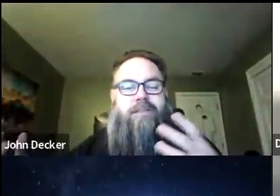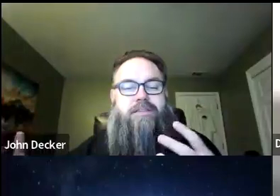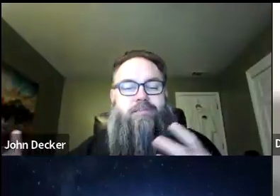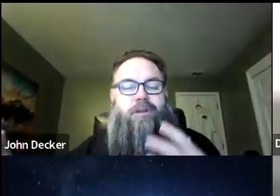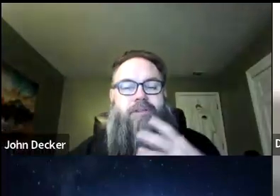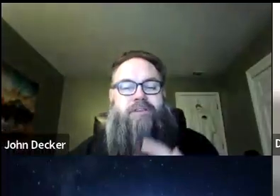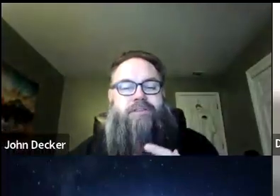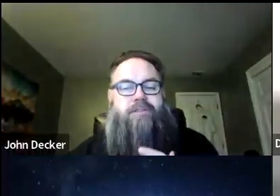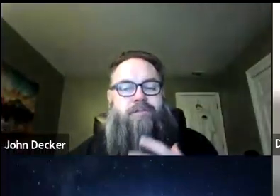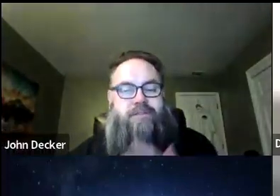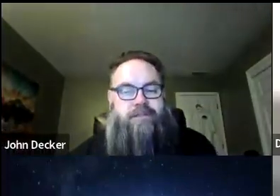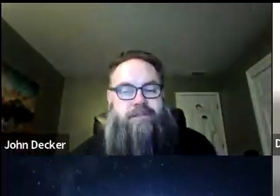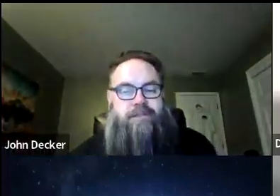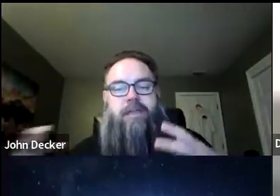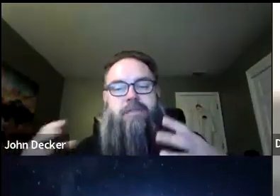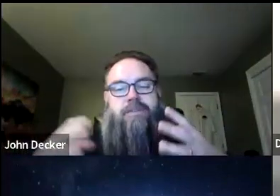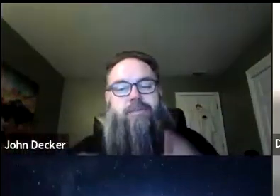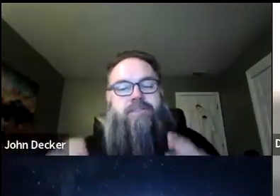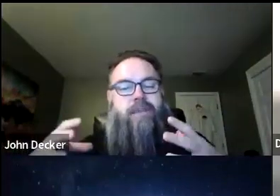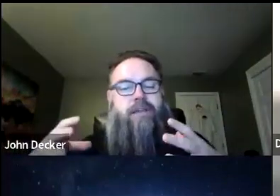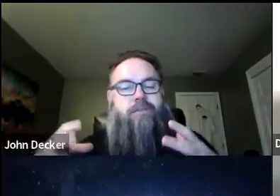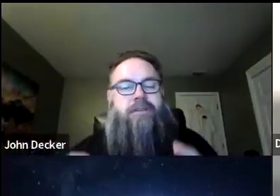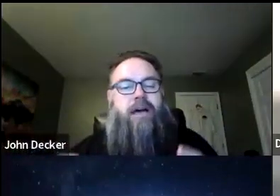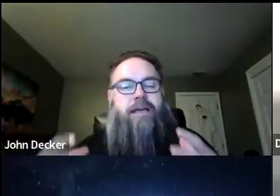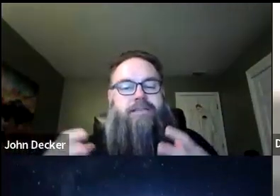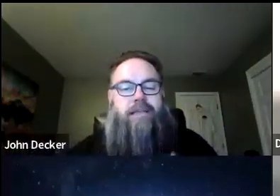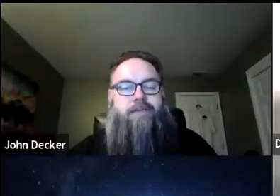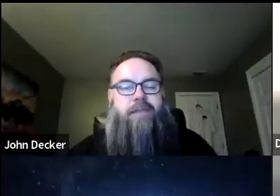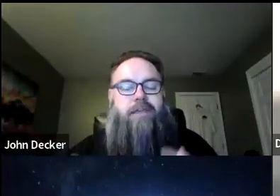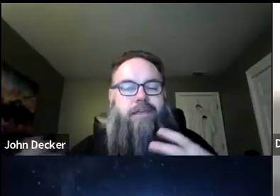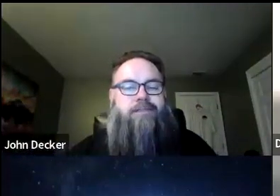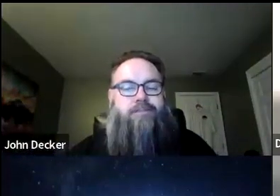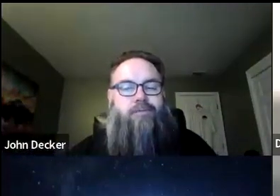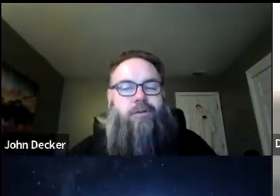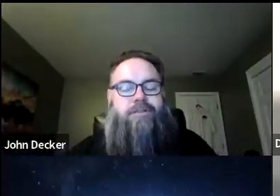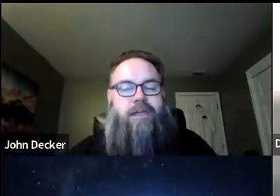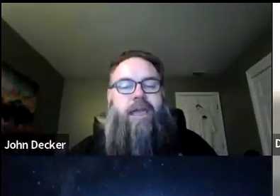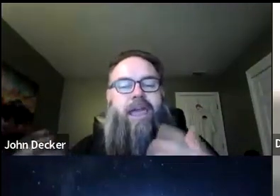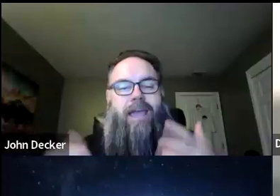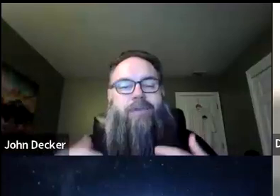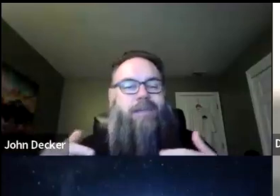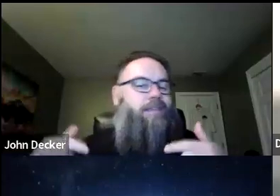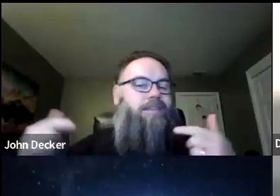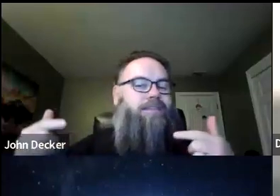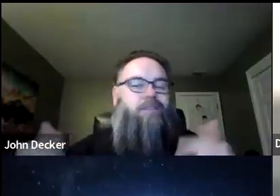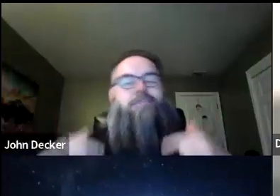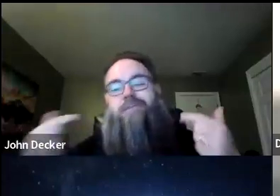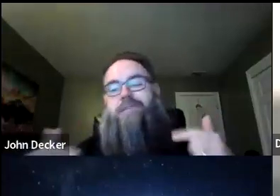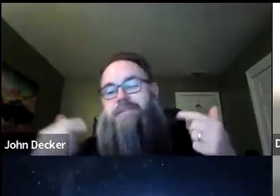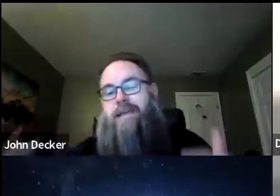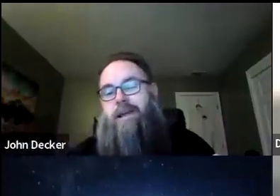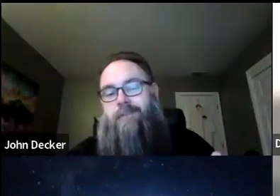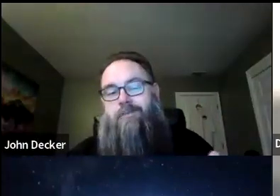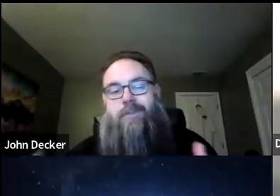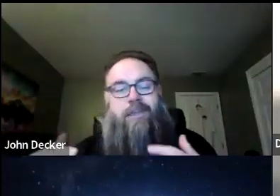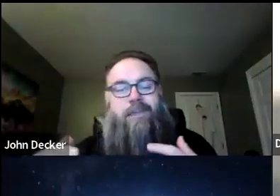people into these supported living services, there's a place where they can reside safely, they can get the supports, and we can get things like their